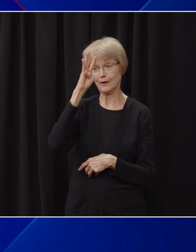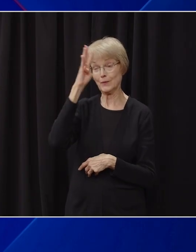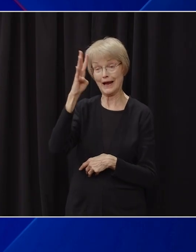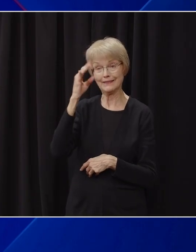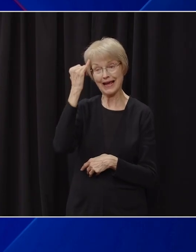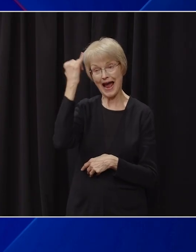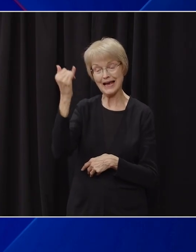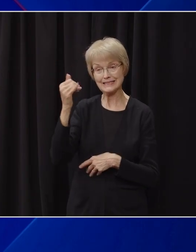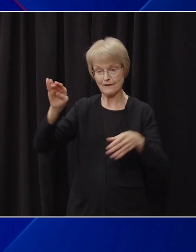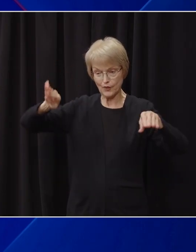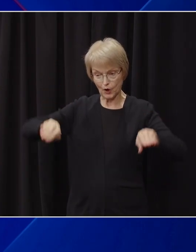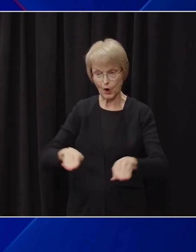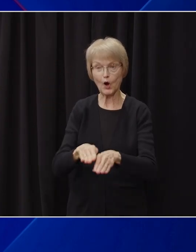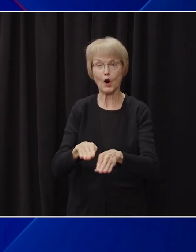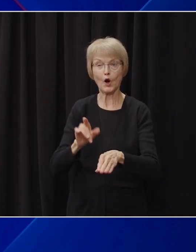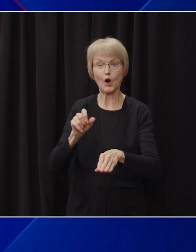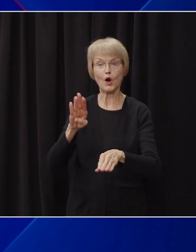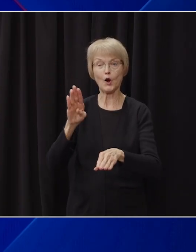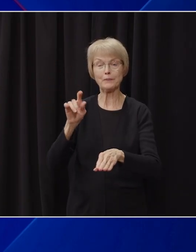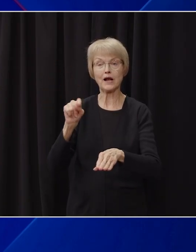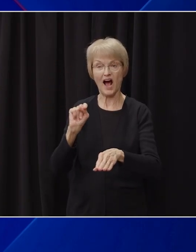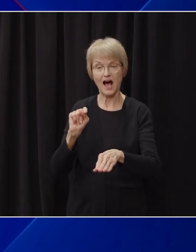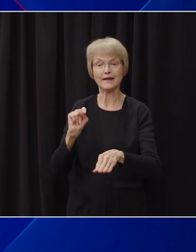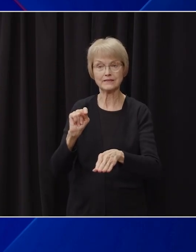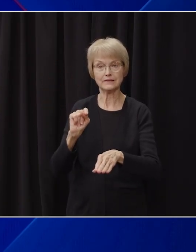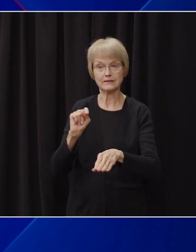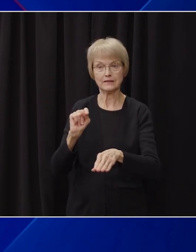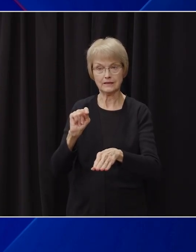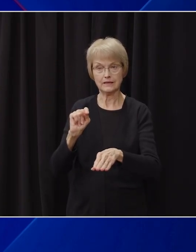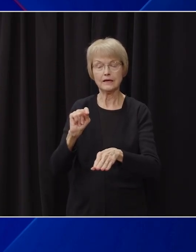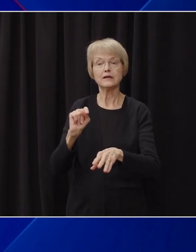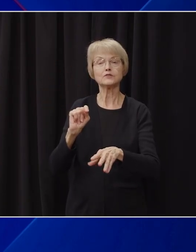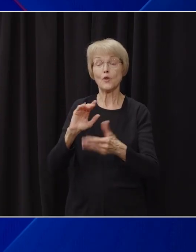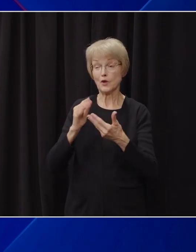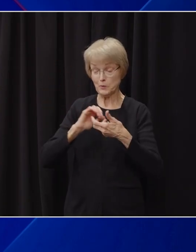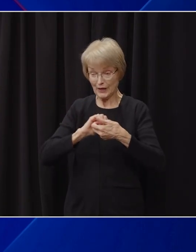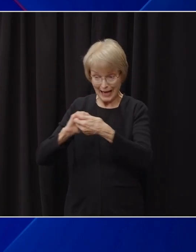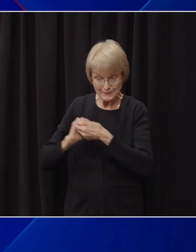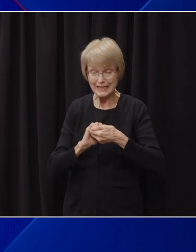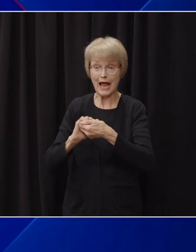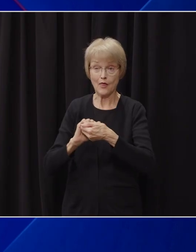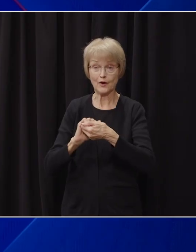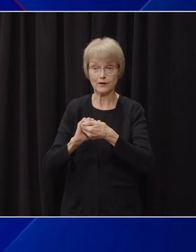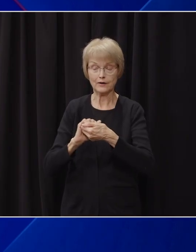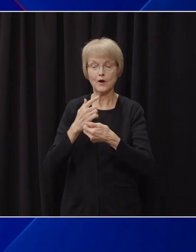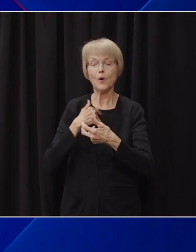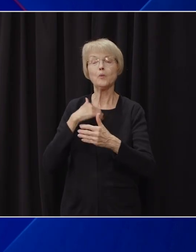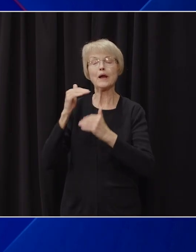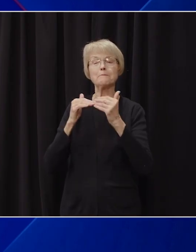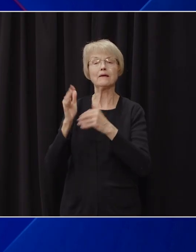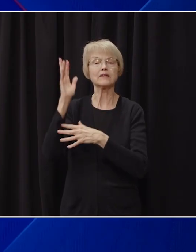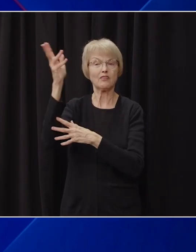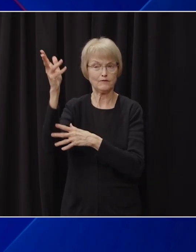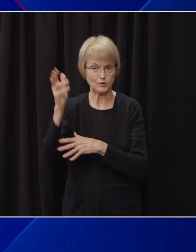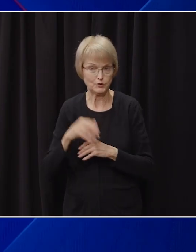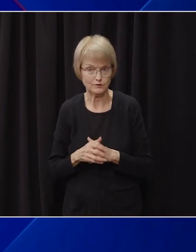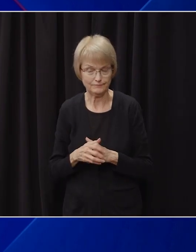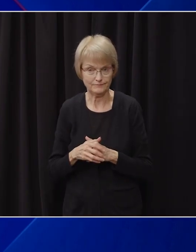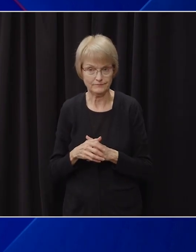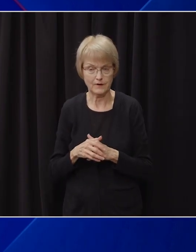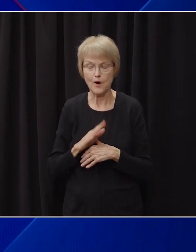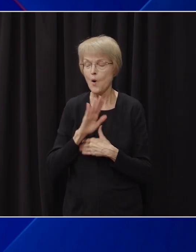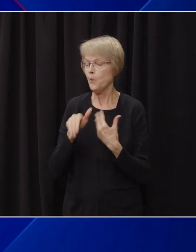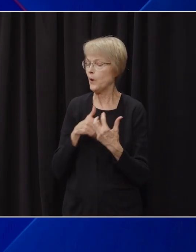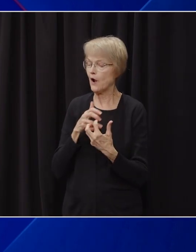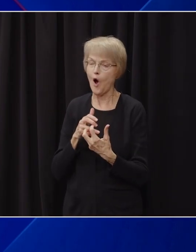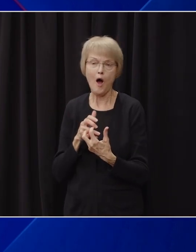curb and the curb cut effect. By coming together as a St. Louis community, we are building a future where we can all